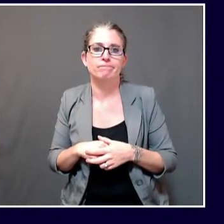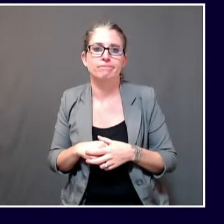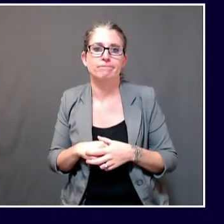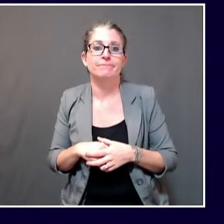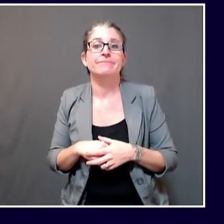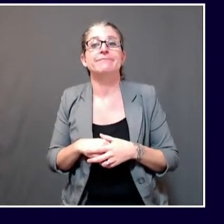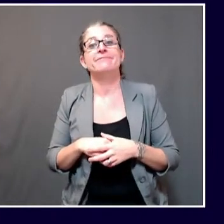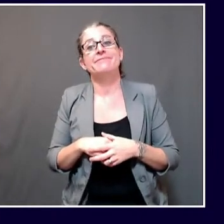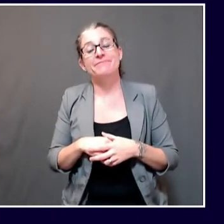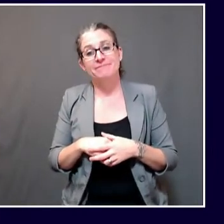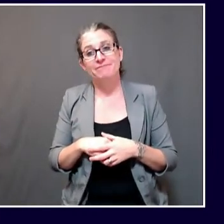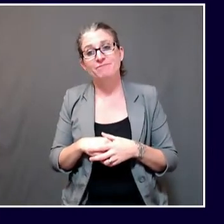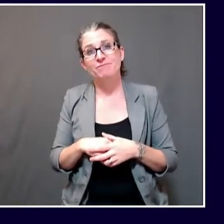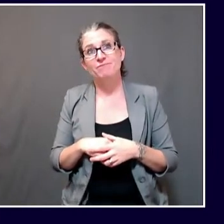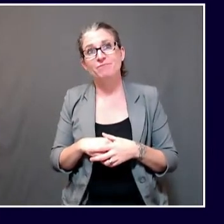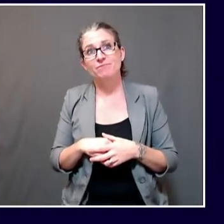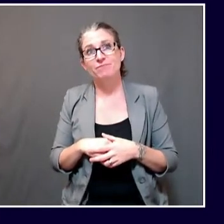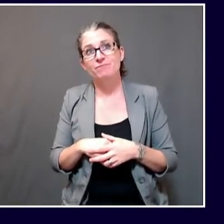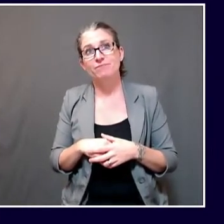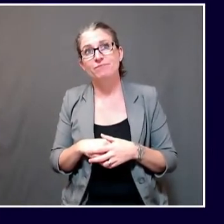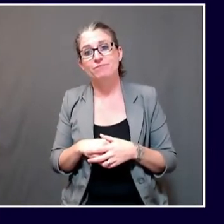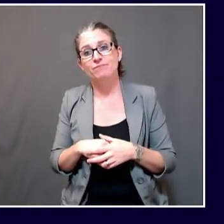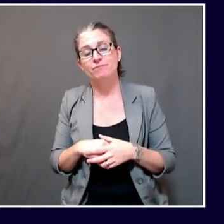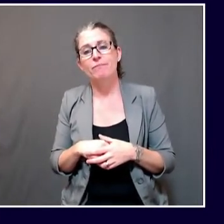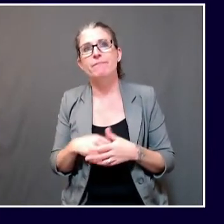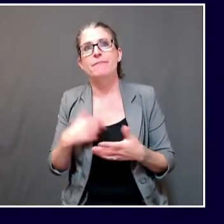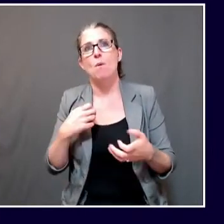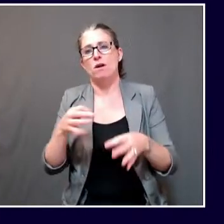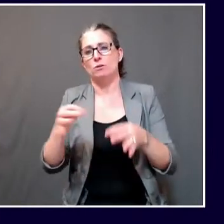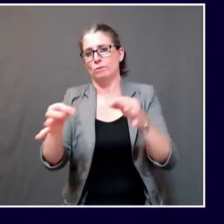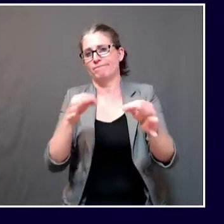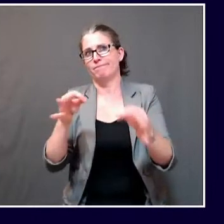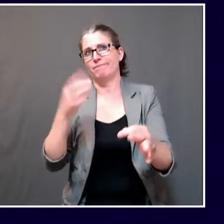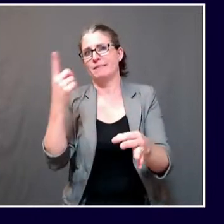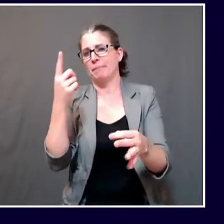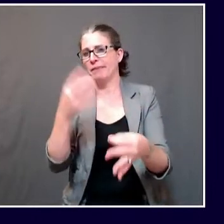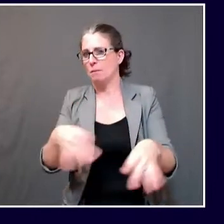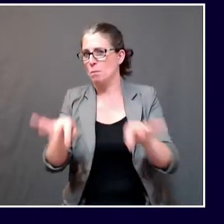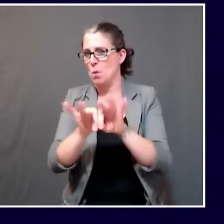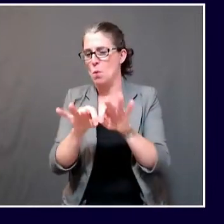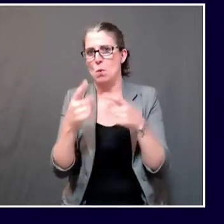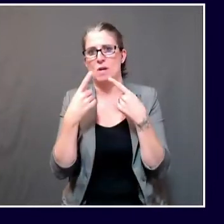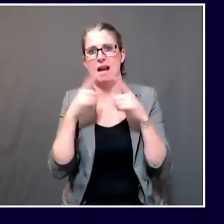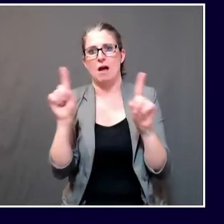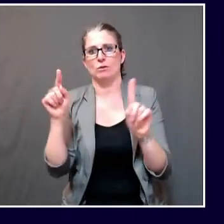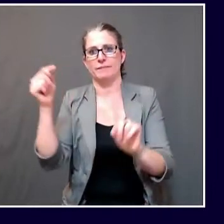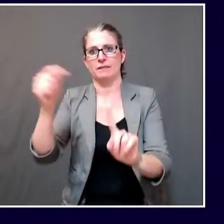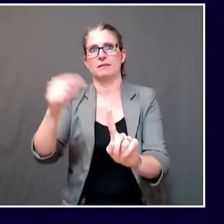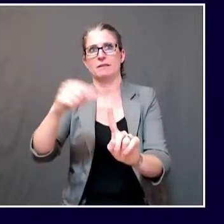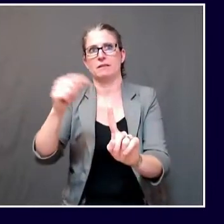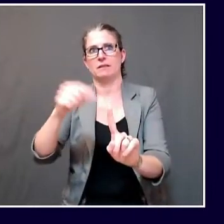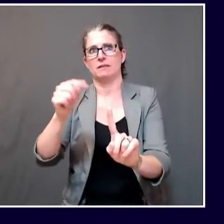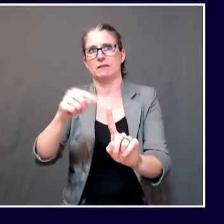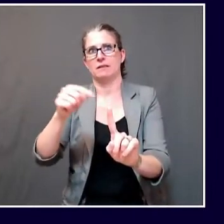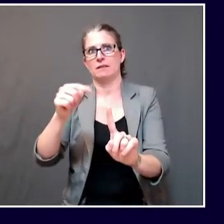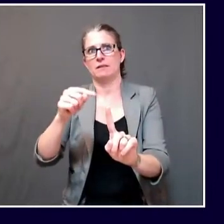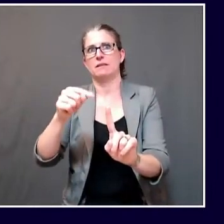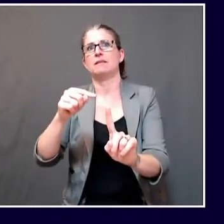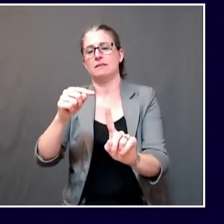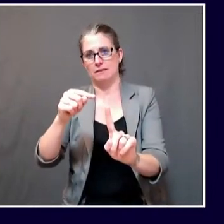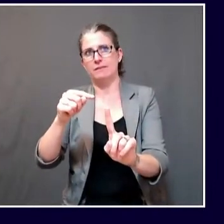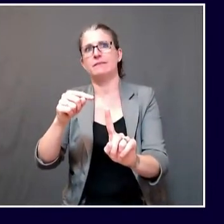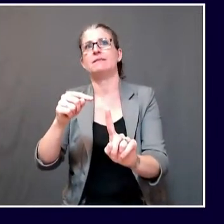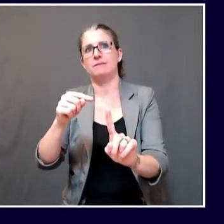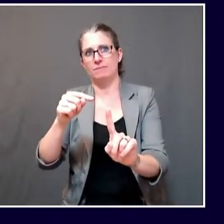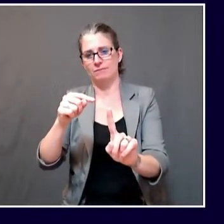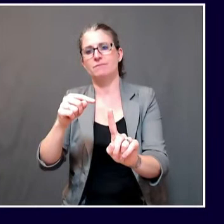I'd like to next turn to a significant and important announcement regarding potential exposures to